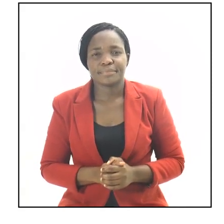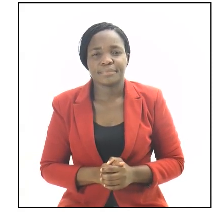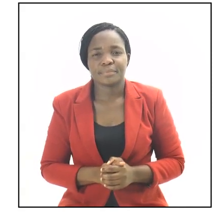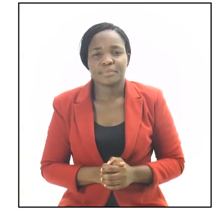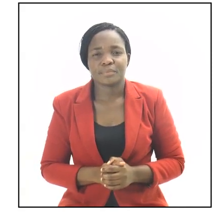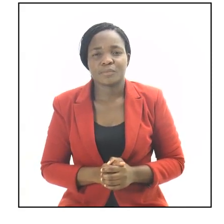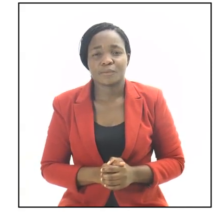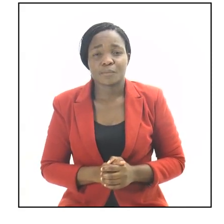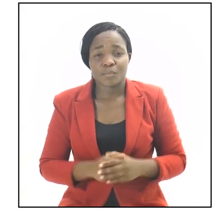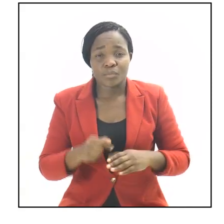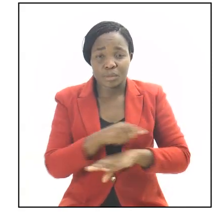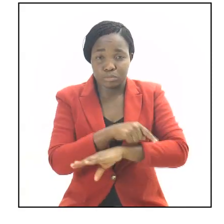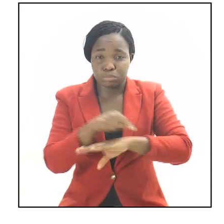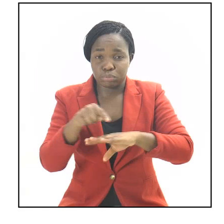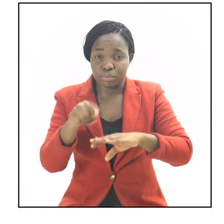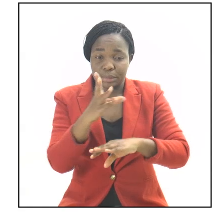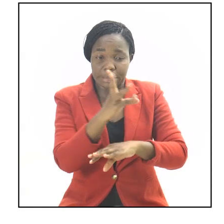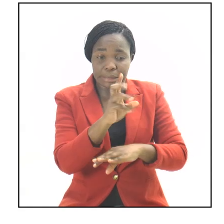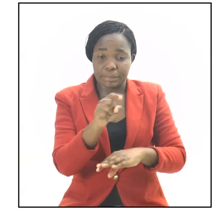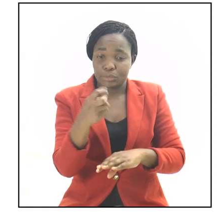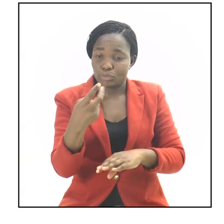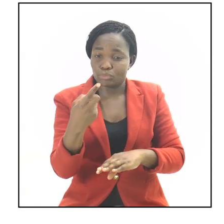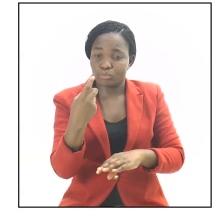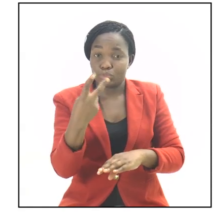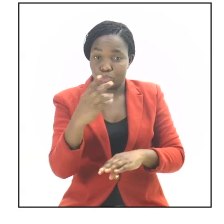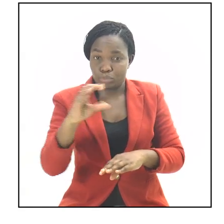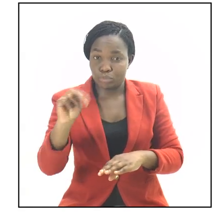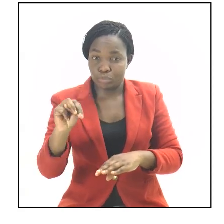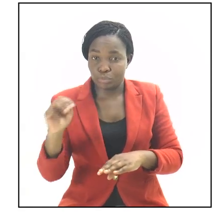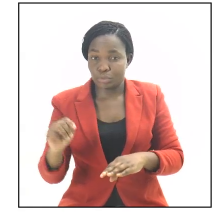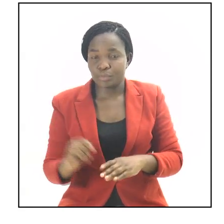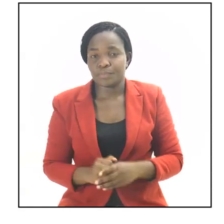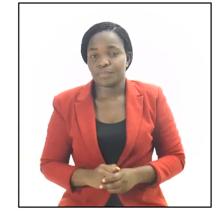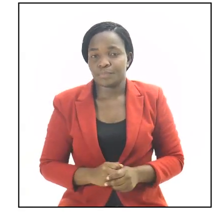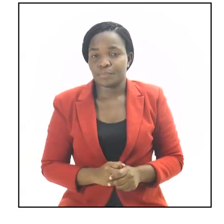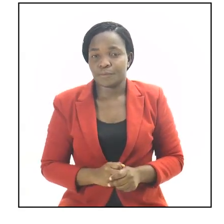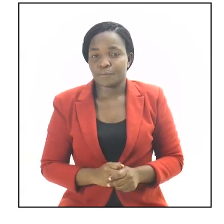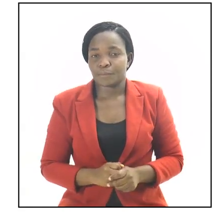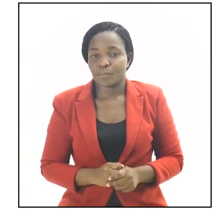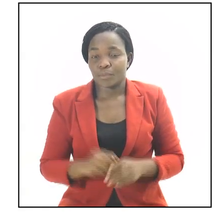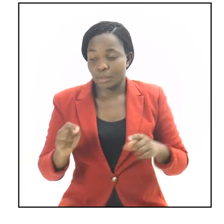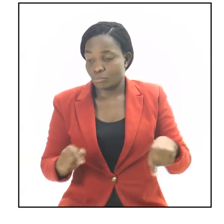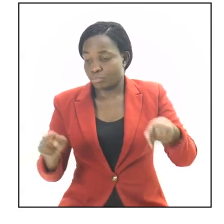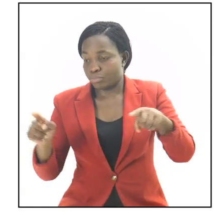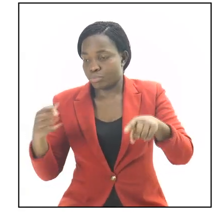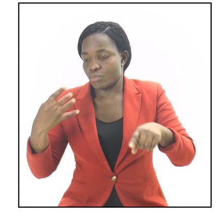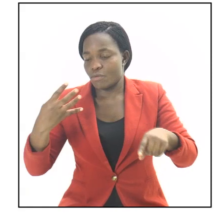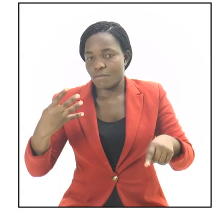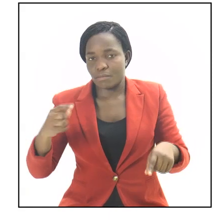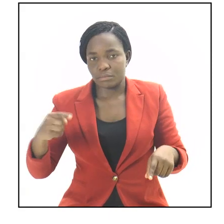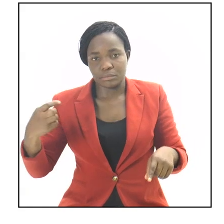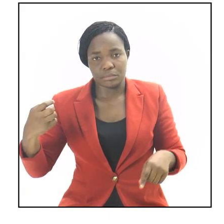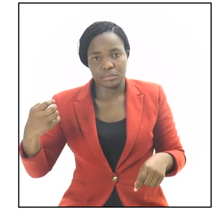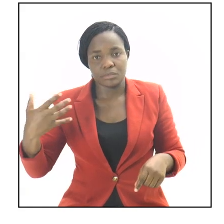The length is 6.2 centimeters and I get 4.5